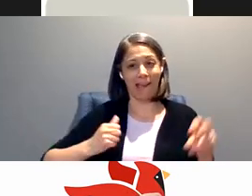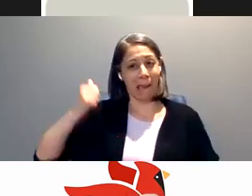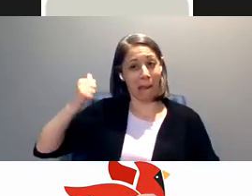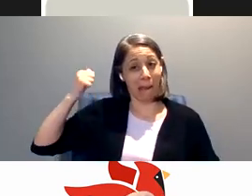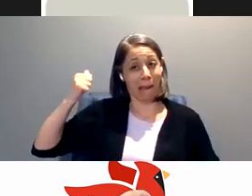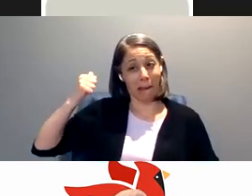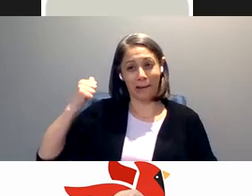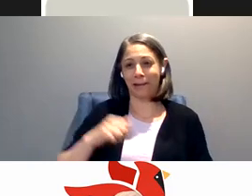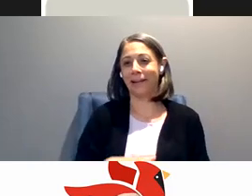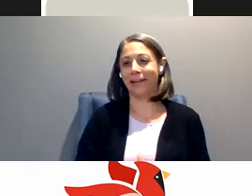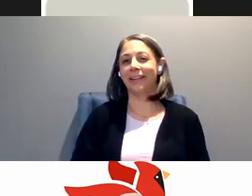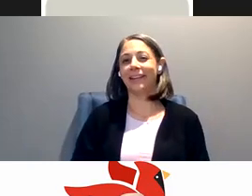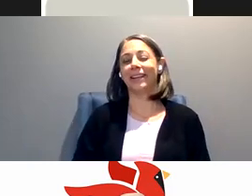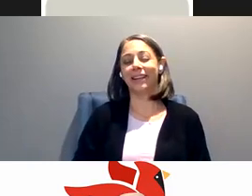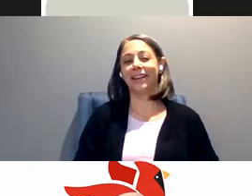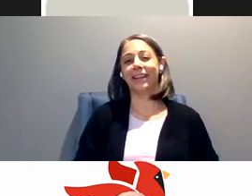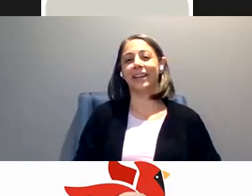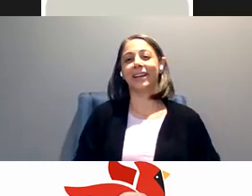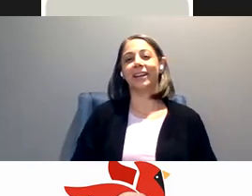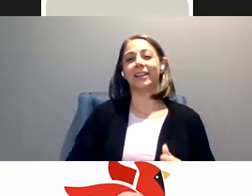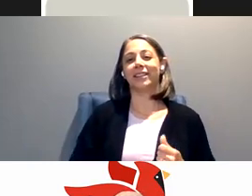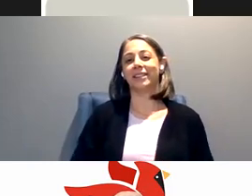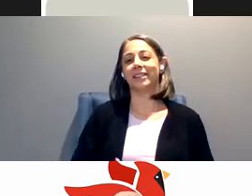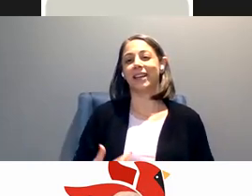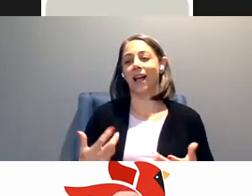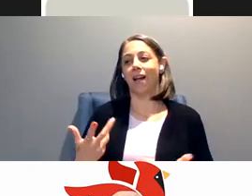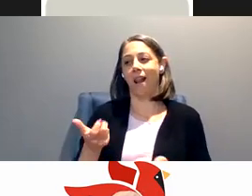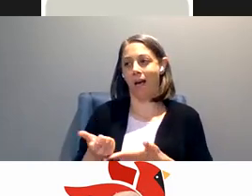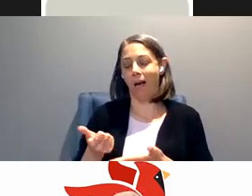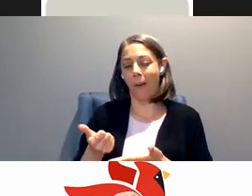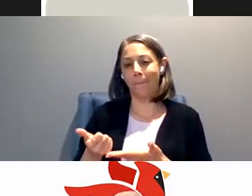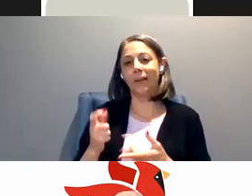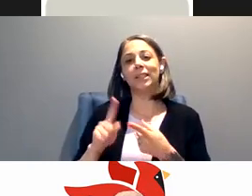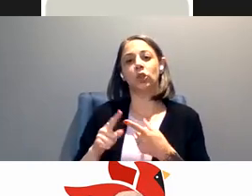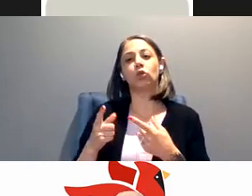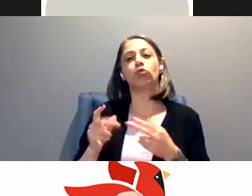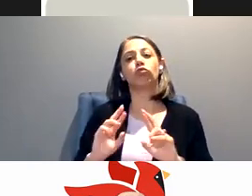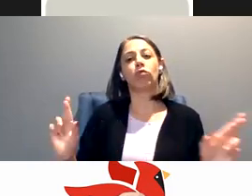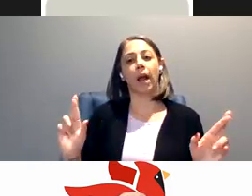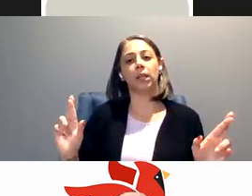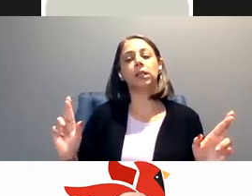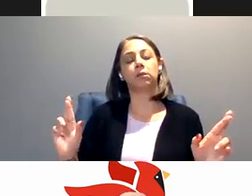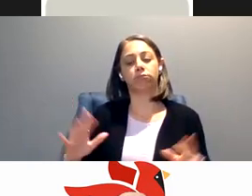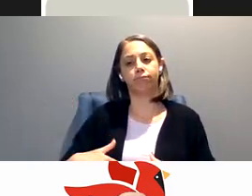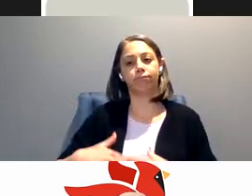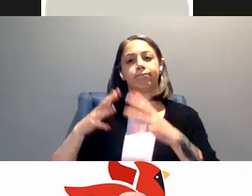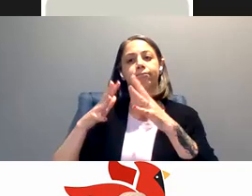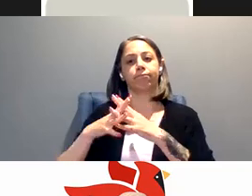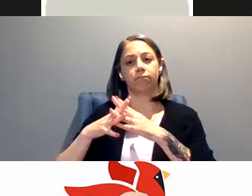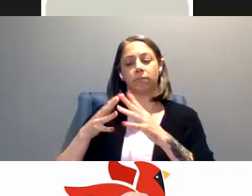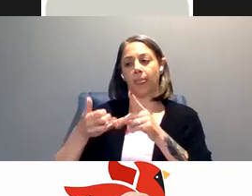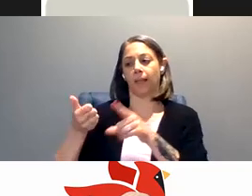like that, and kind of shelter them until they're ready to launch. And